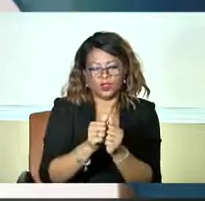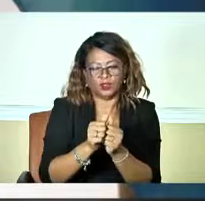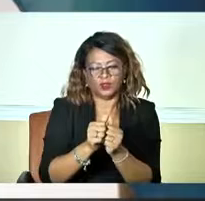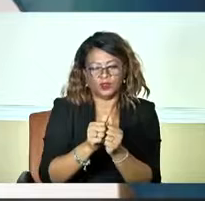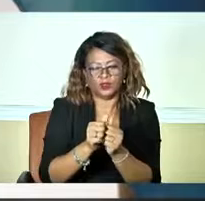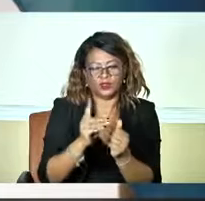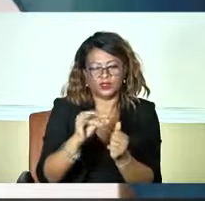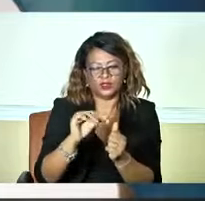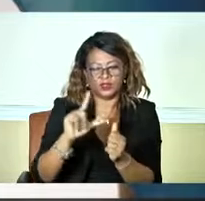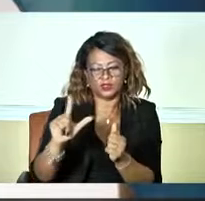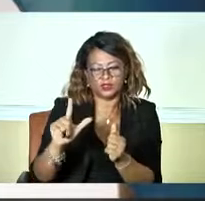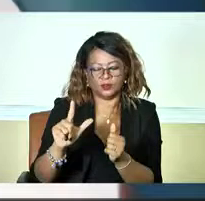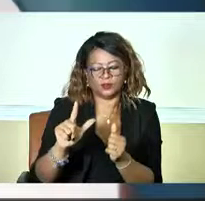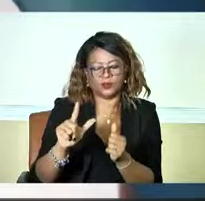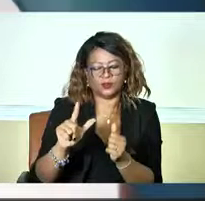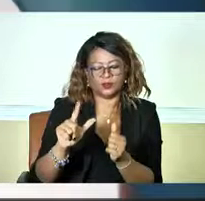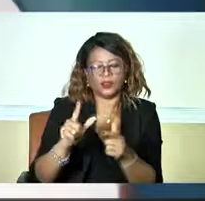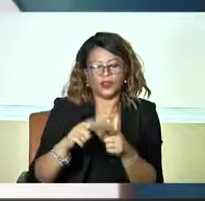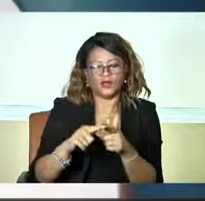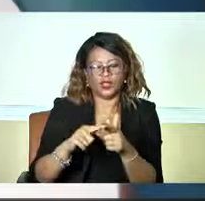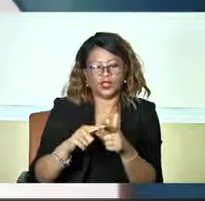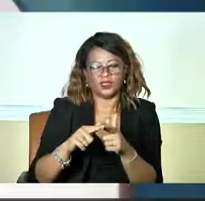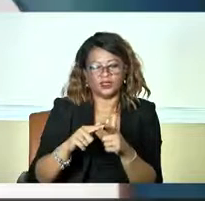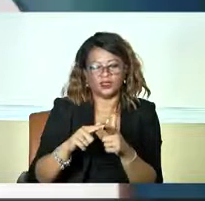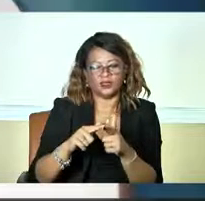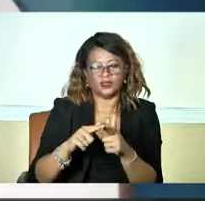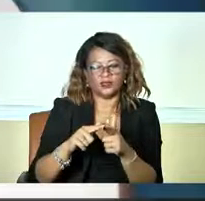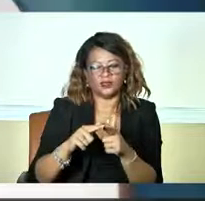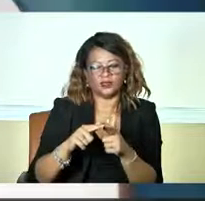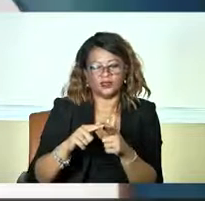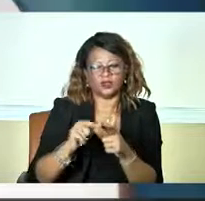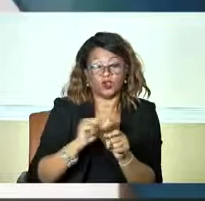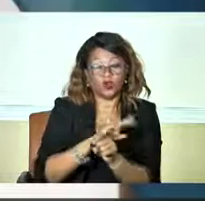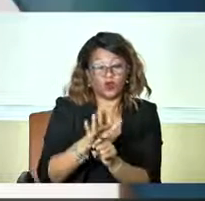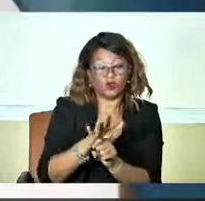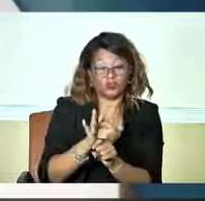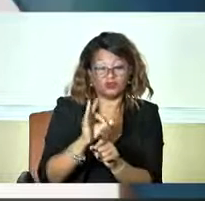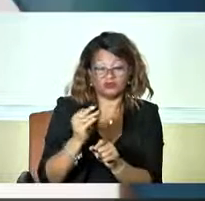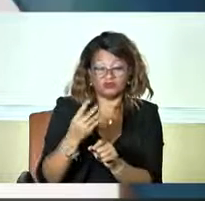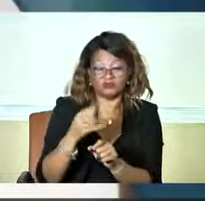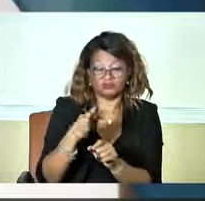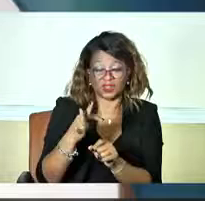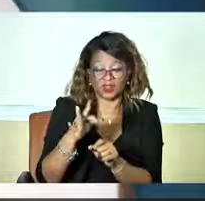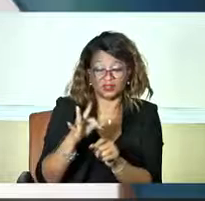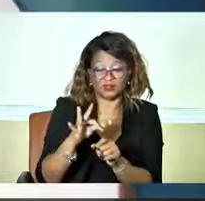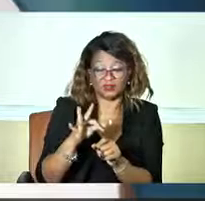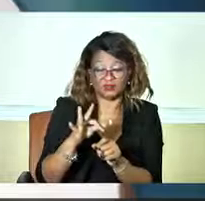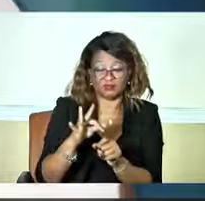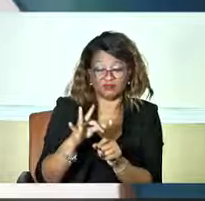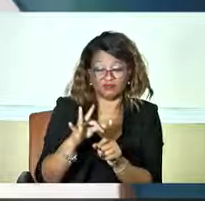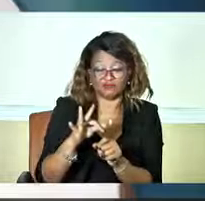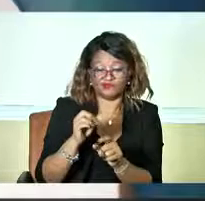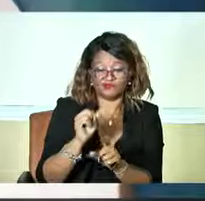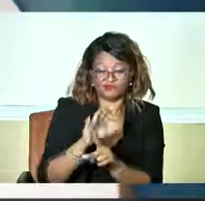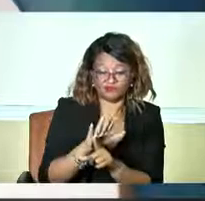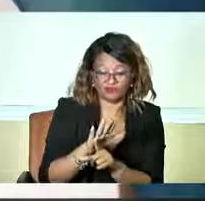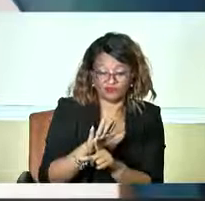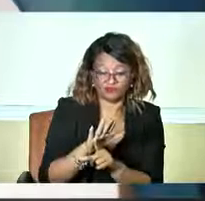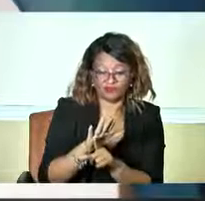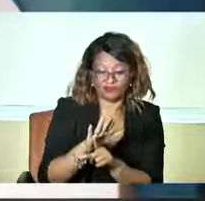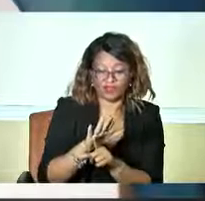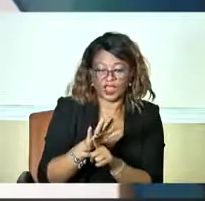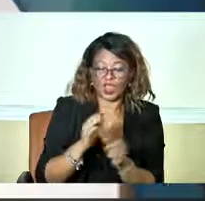deal. Then came COVID, and as you may be aware, the